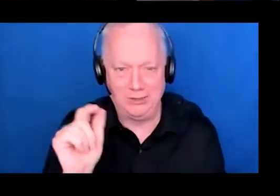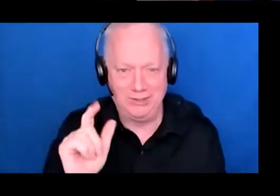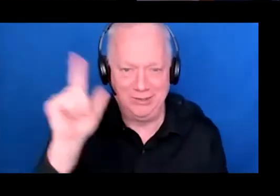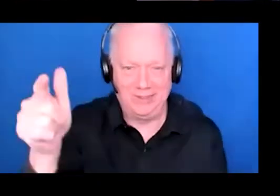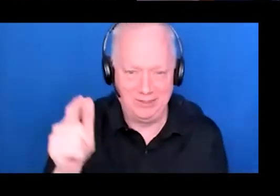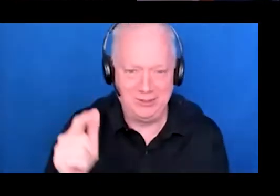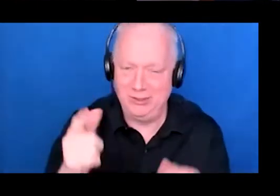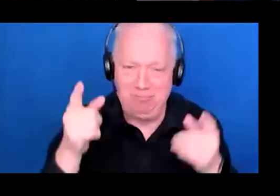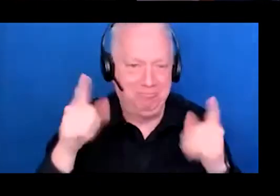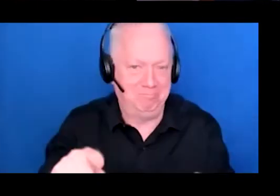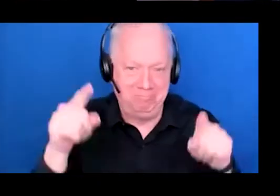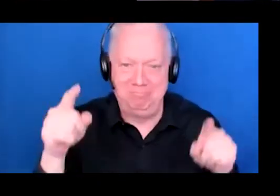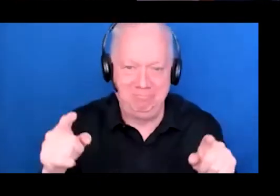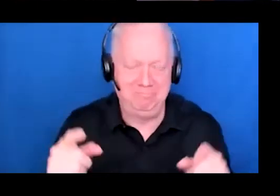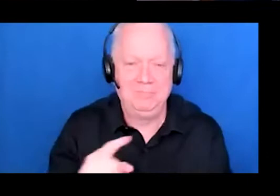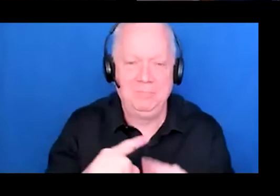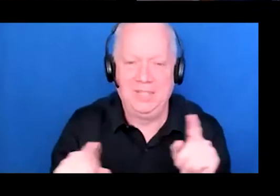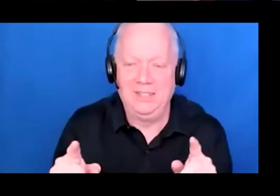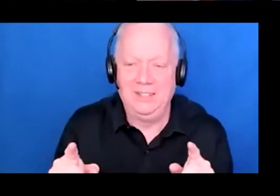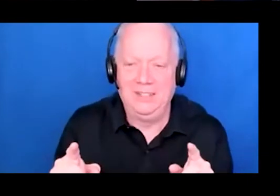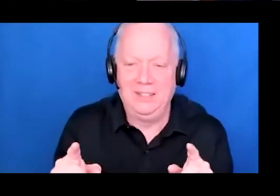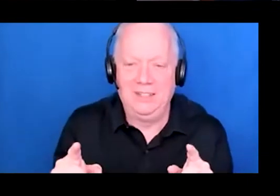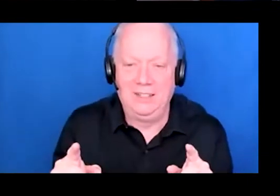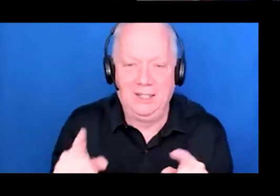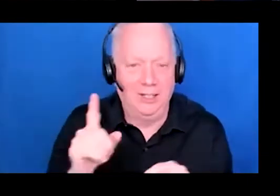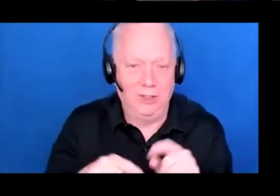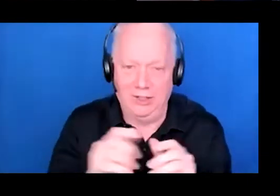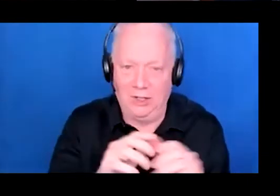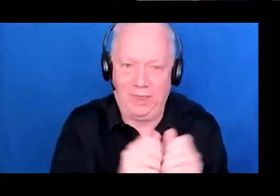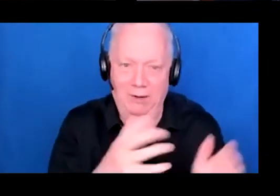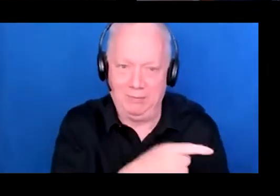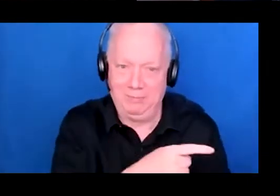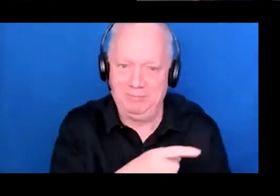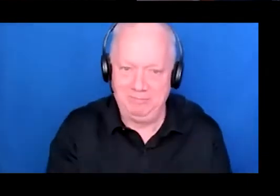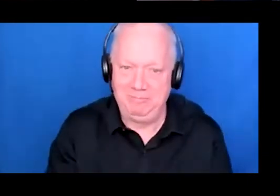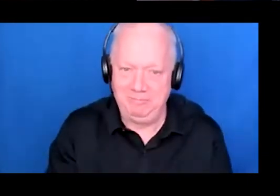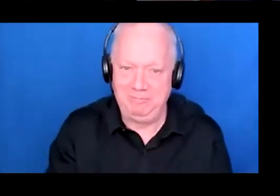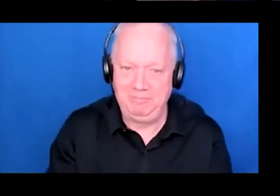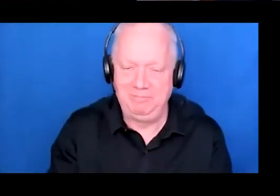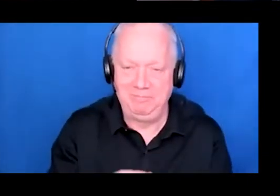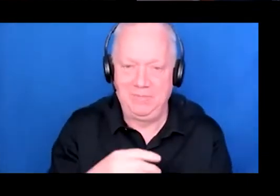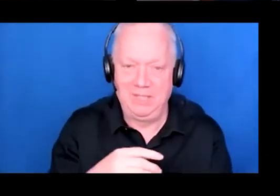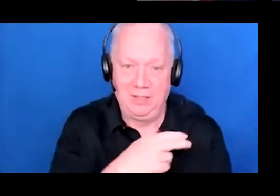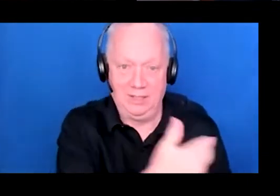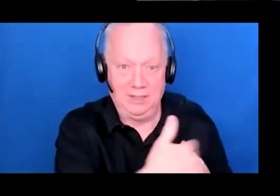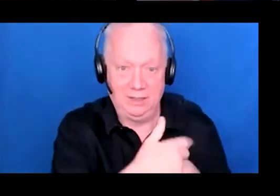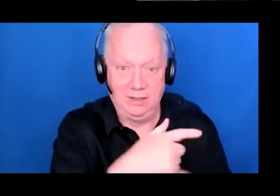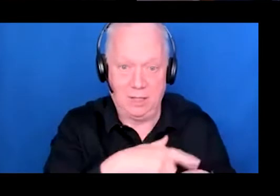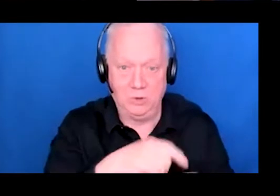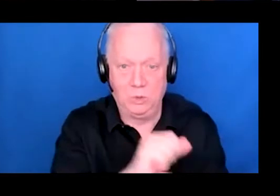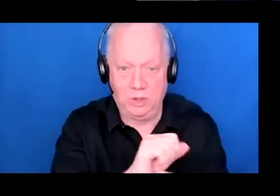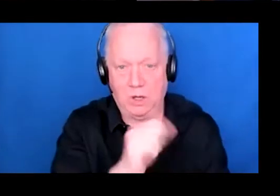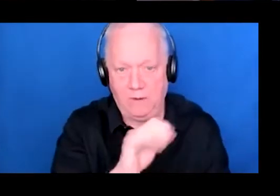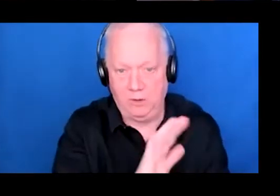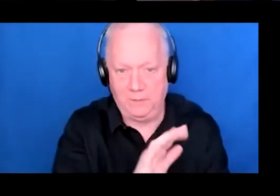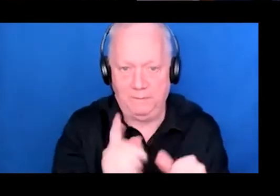little bit of chance involved there, but couldn't have done it without him. So as soon as he was at the time working on a film about the